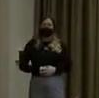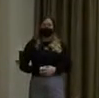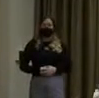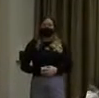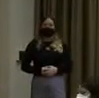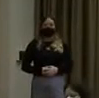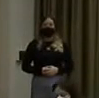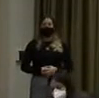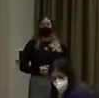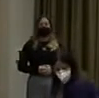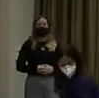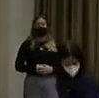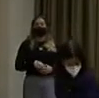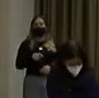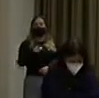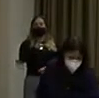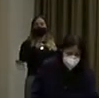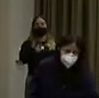Yes.